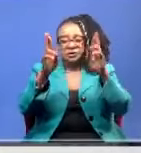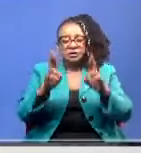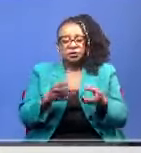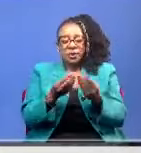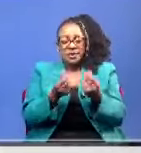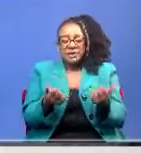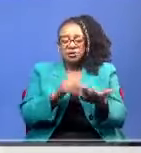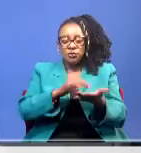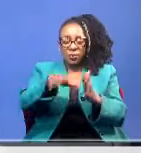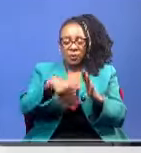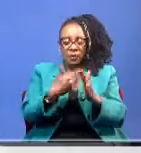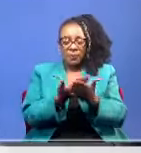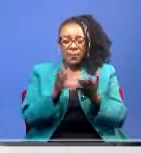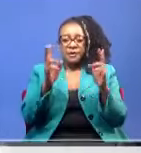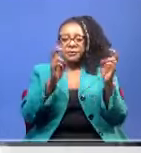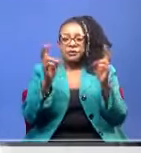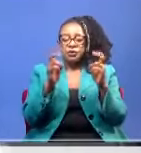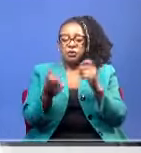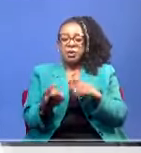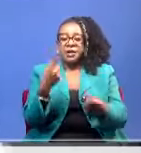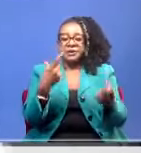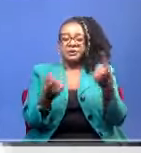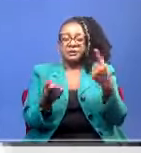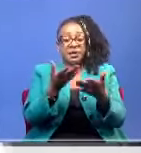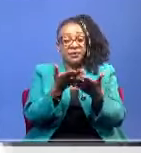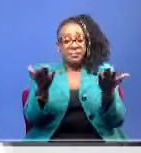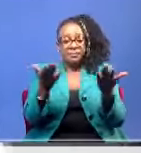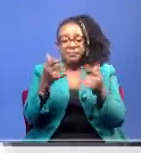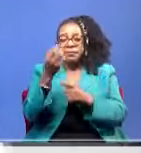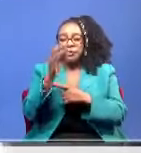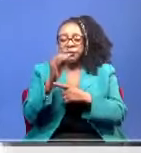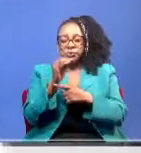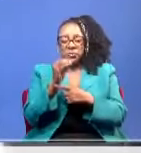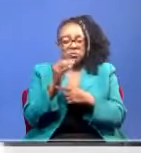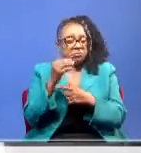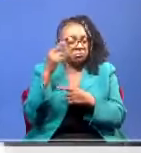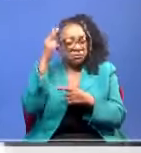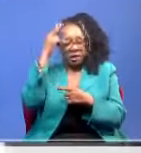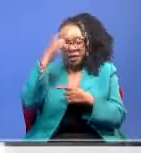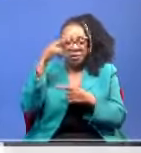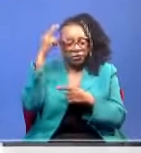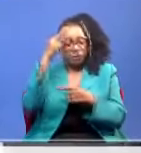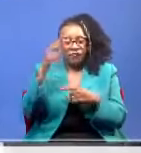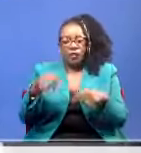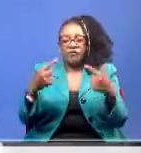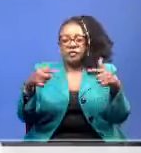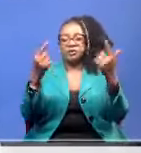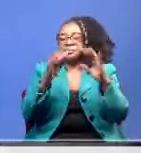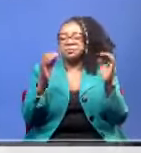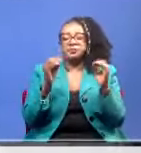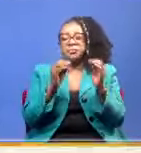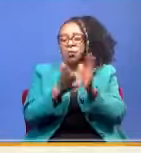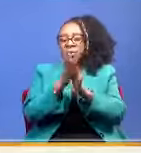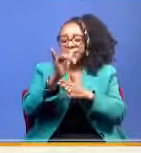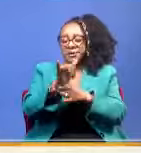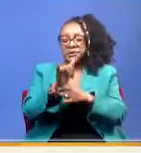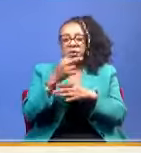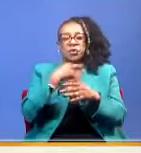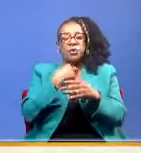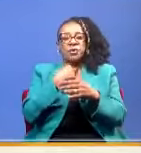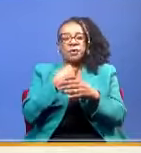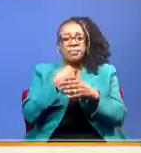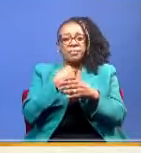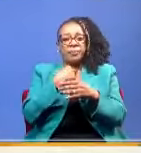address all the issues raised by them. We therefore see no reason for confrontation with that particular